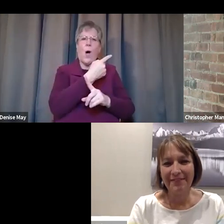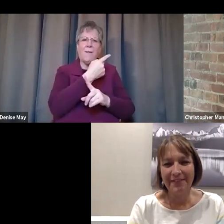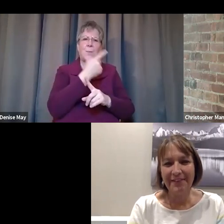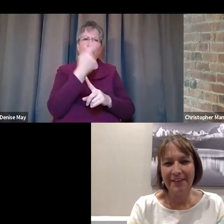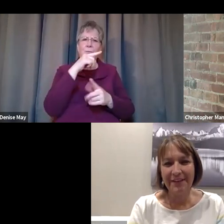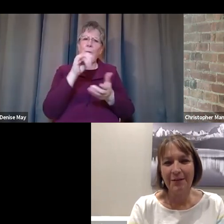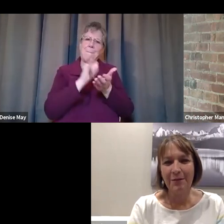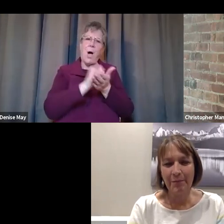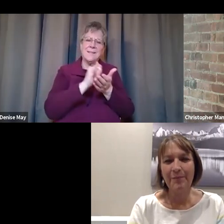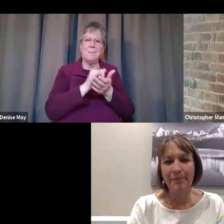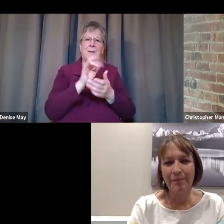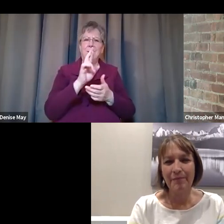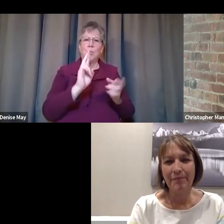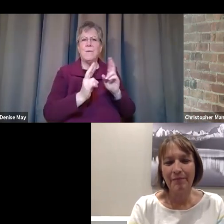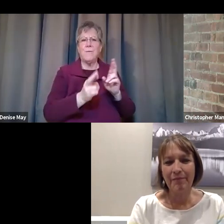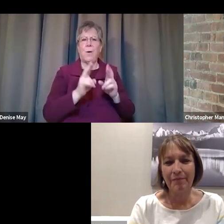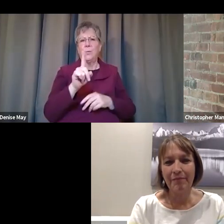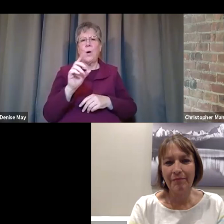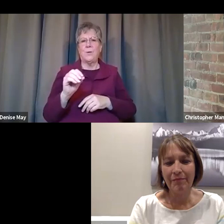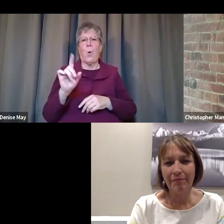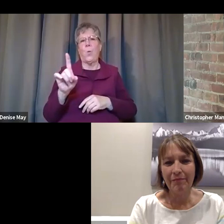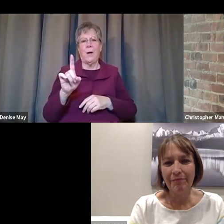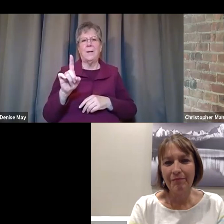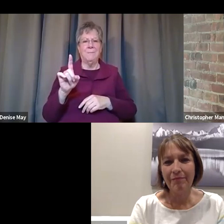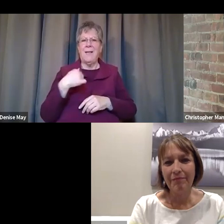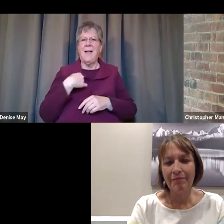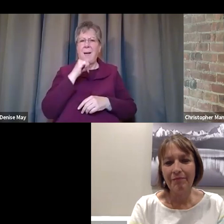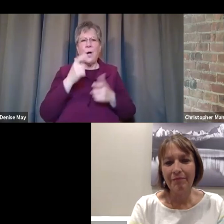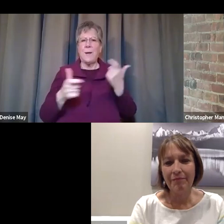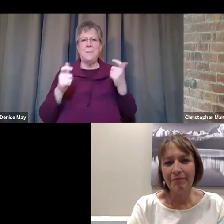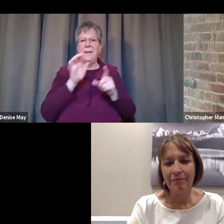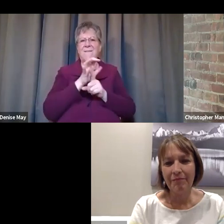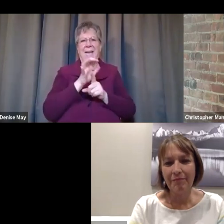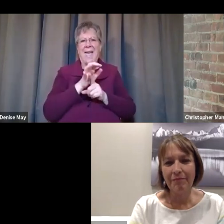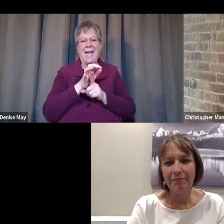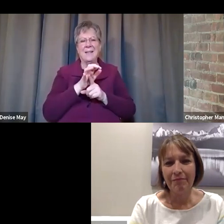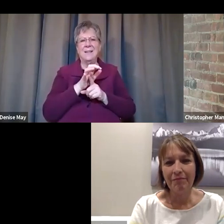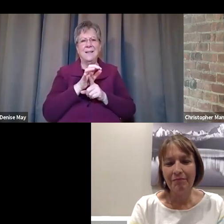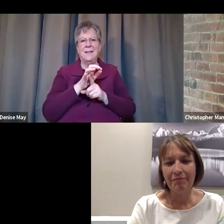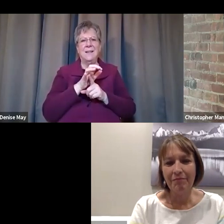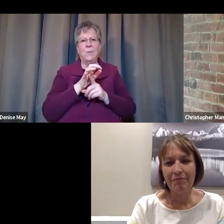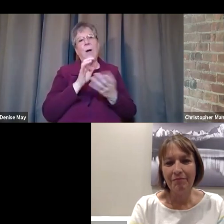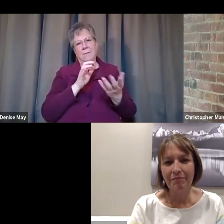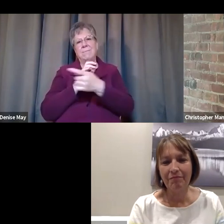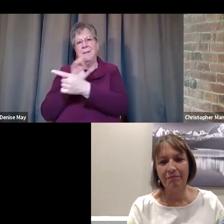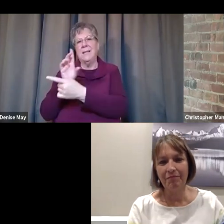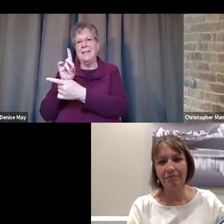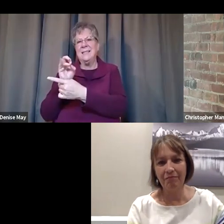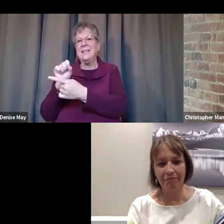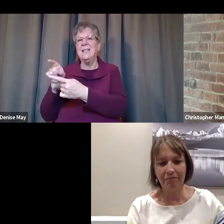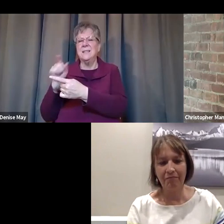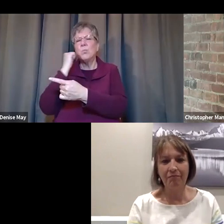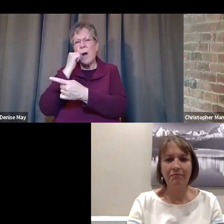impossible reforms 101. I'm not a big fan of Denise is practical also, and